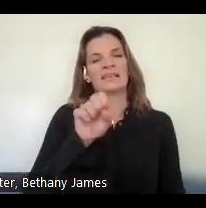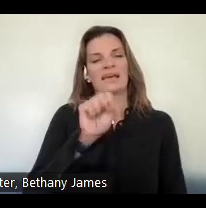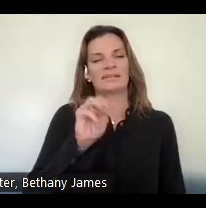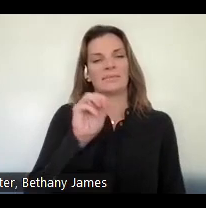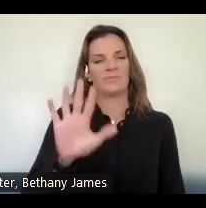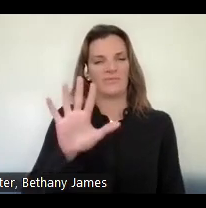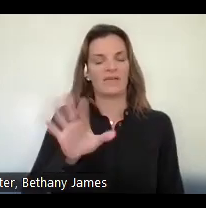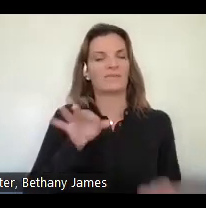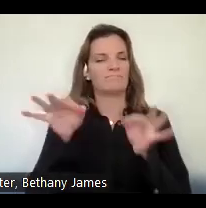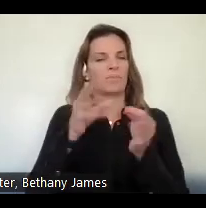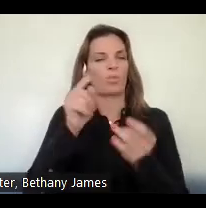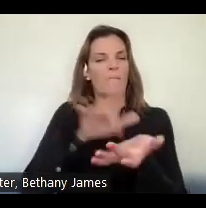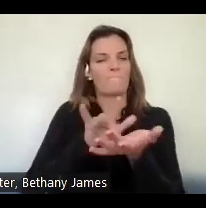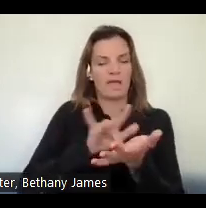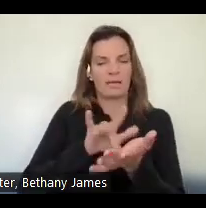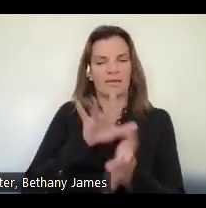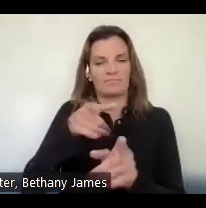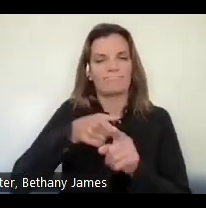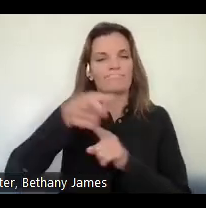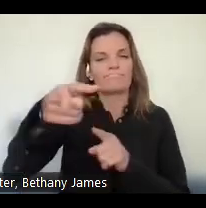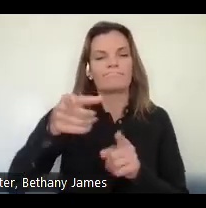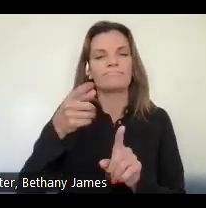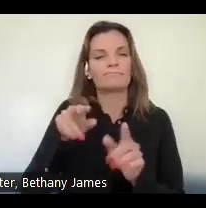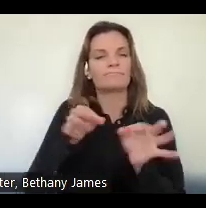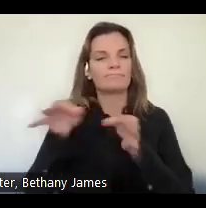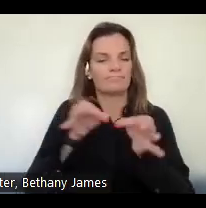everyone understands exactly what it looks like.